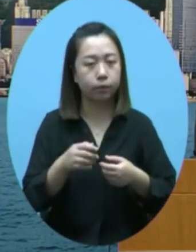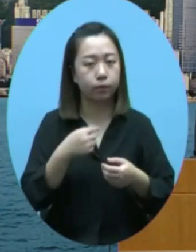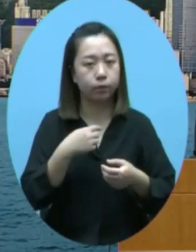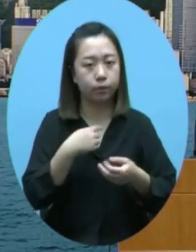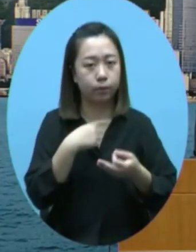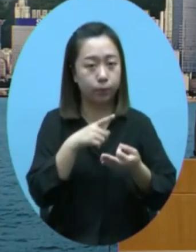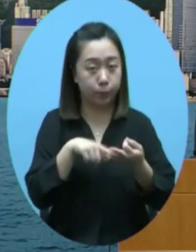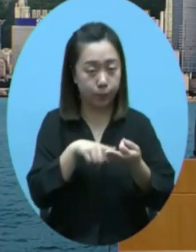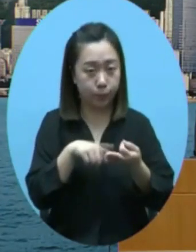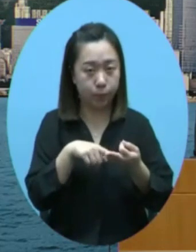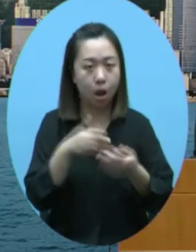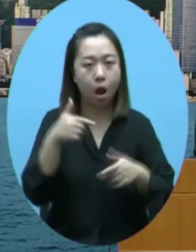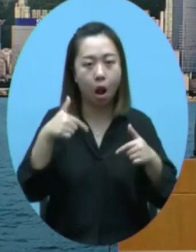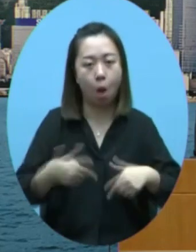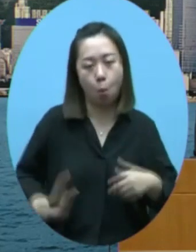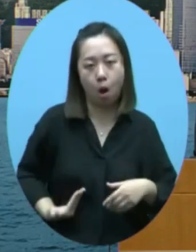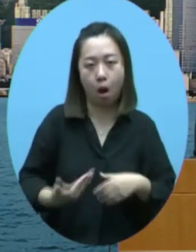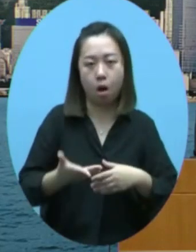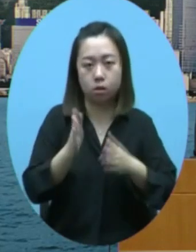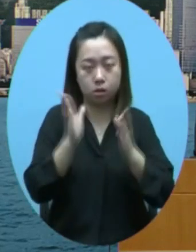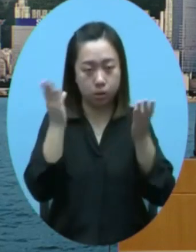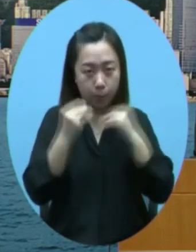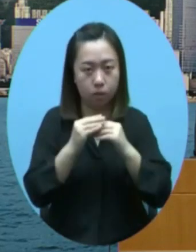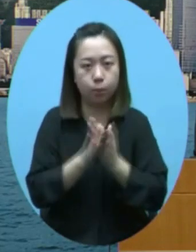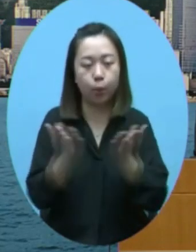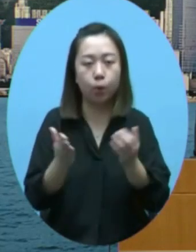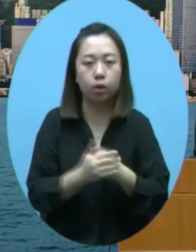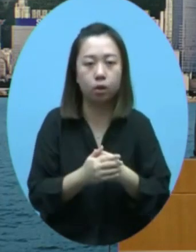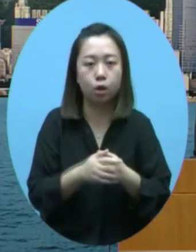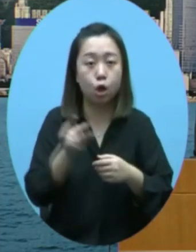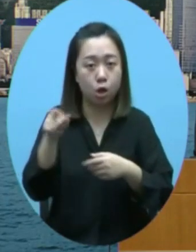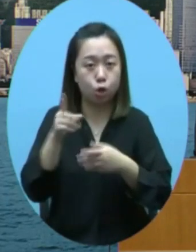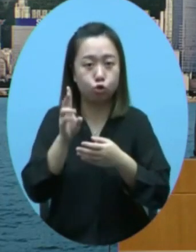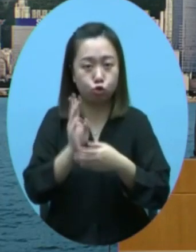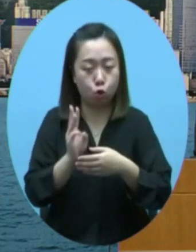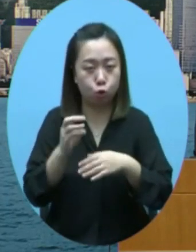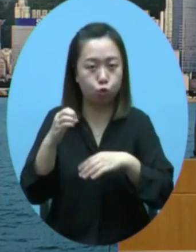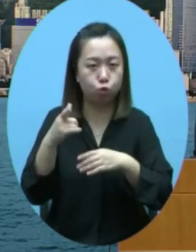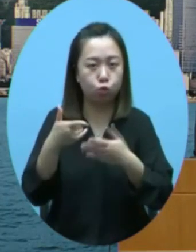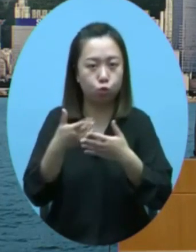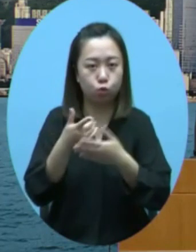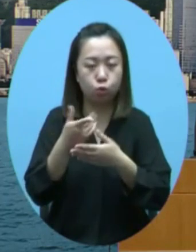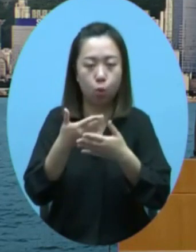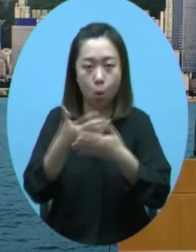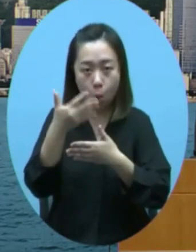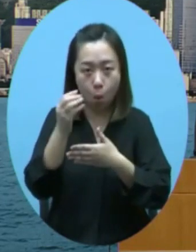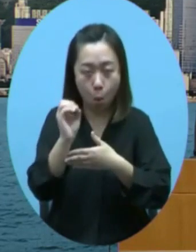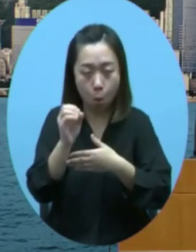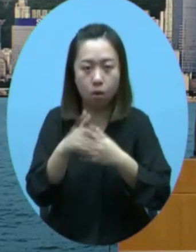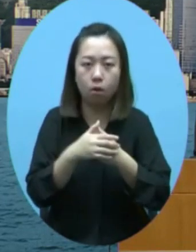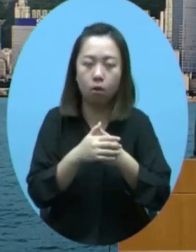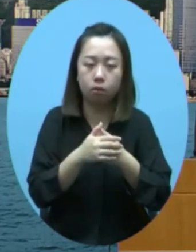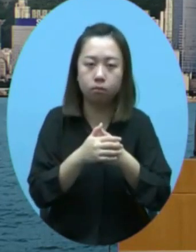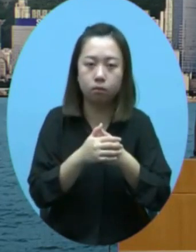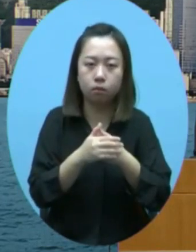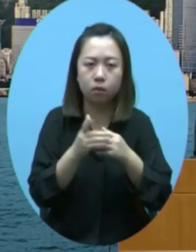A few questions here. First, regarding a Shui Chun O estate. are there any plans to evacuate the